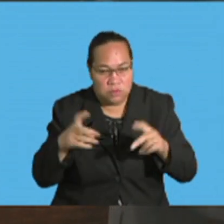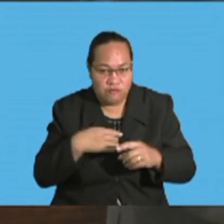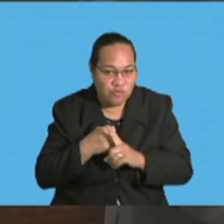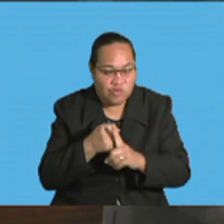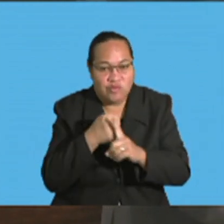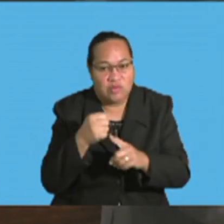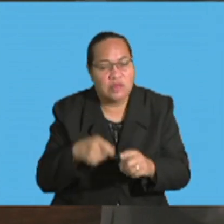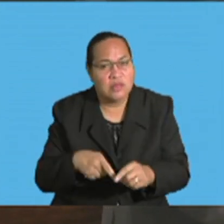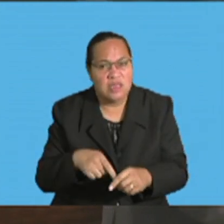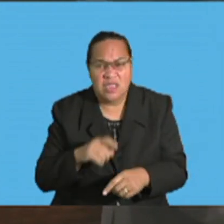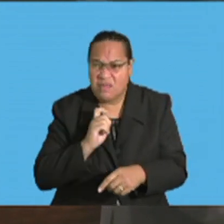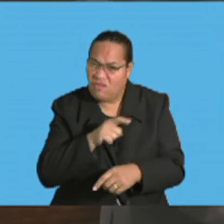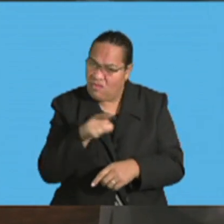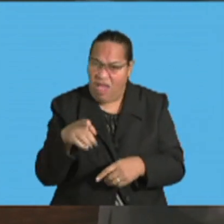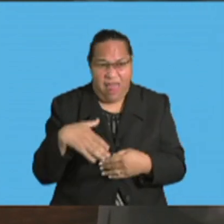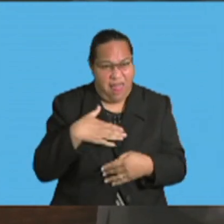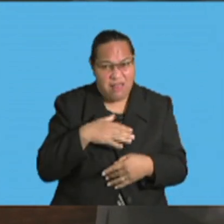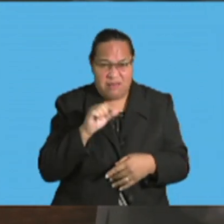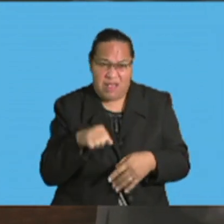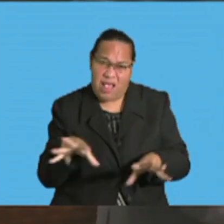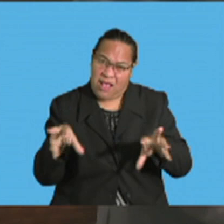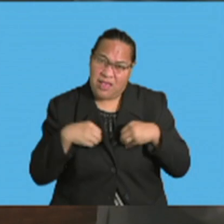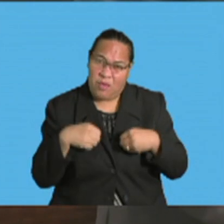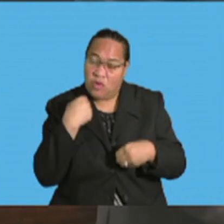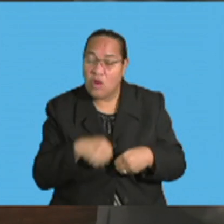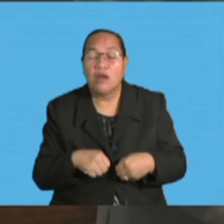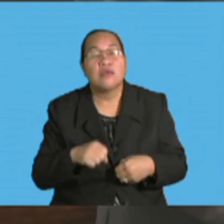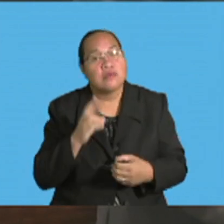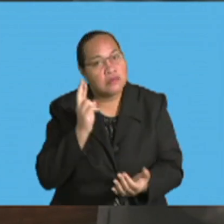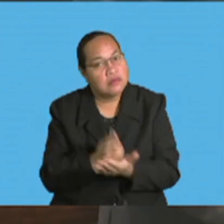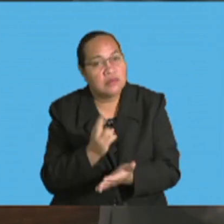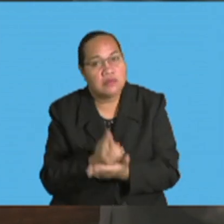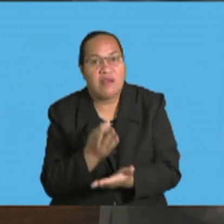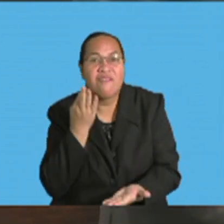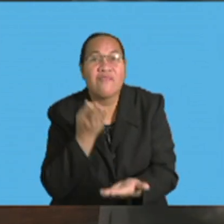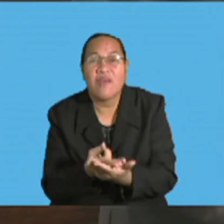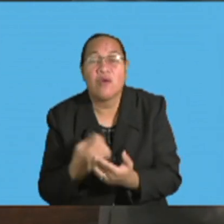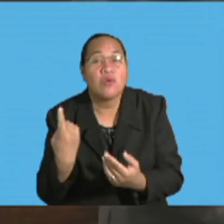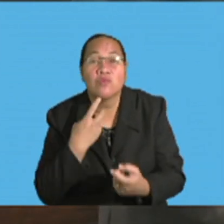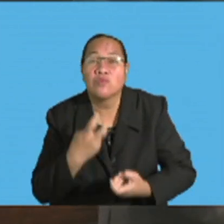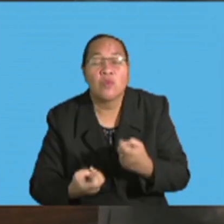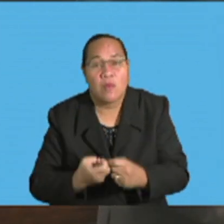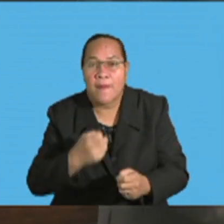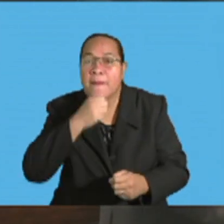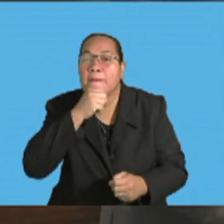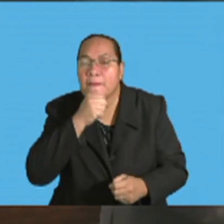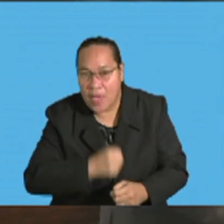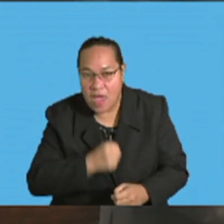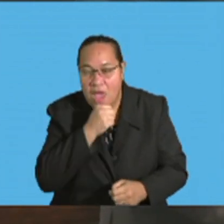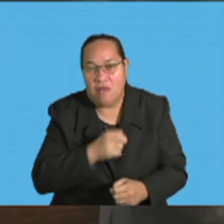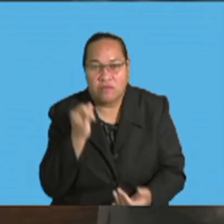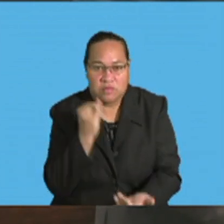it or not, it is men who perpetrate the vast majority of these crimes, regardless of